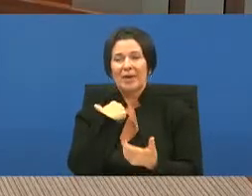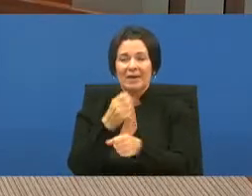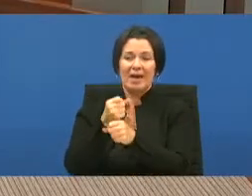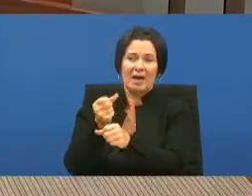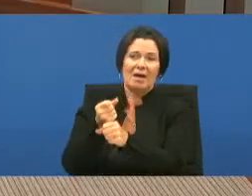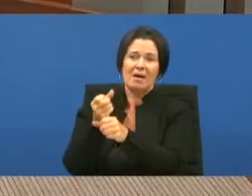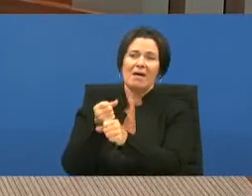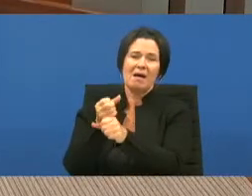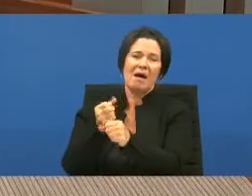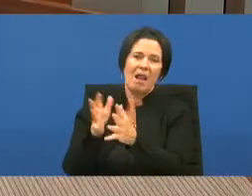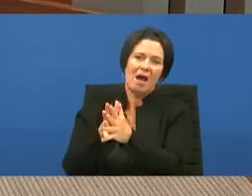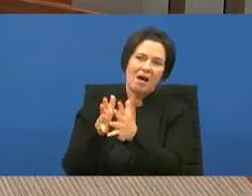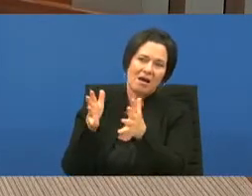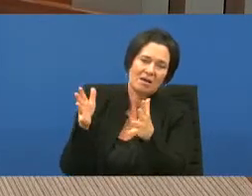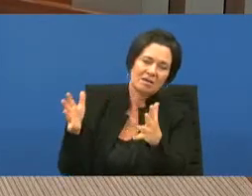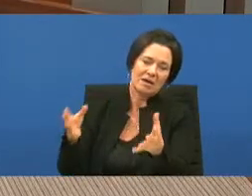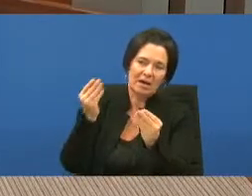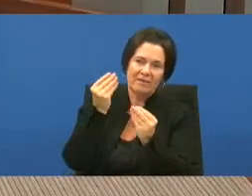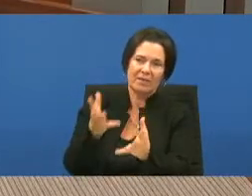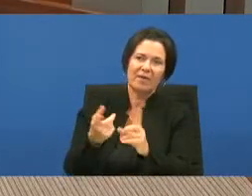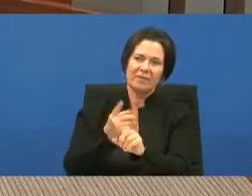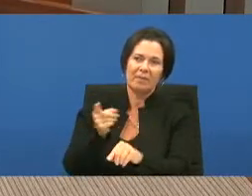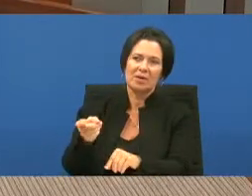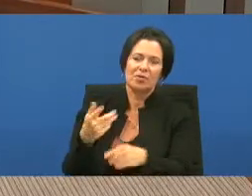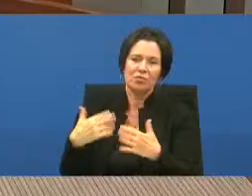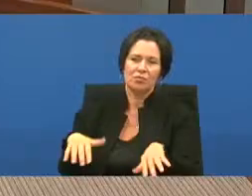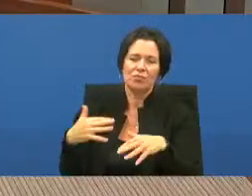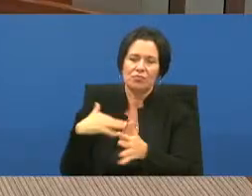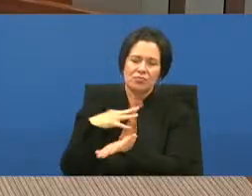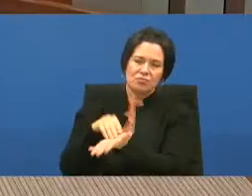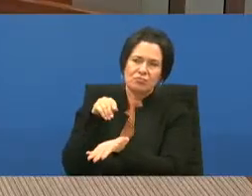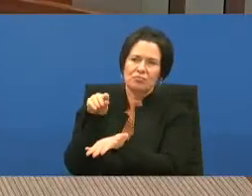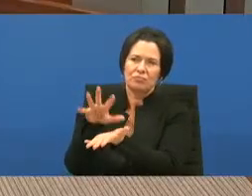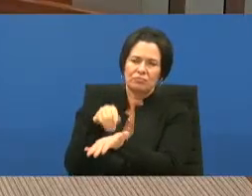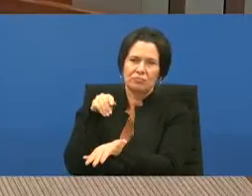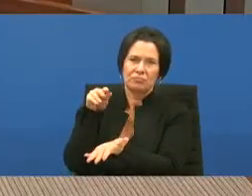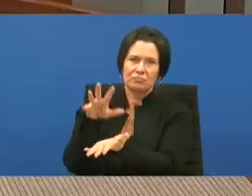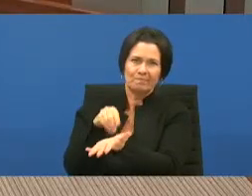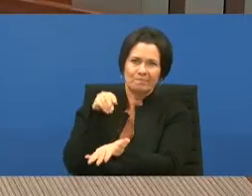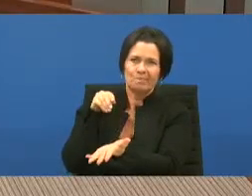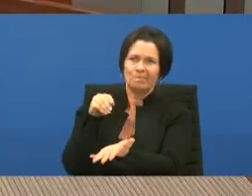you. I know I have for years in different capacities